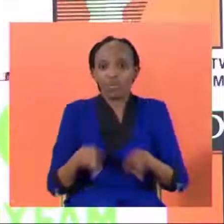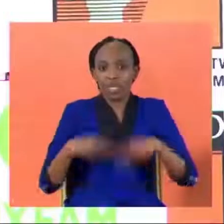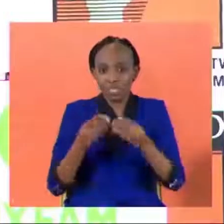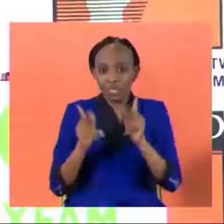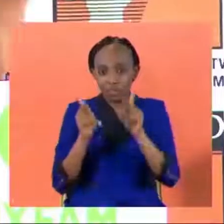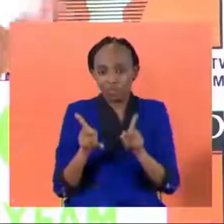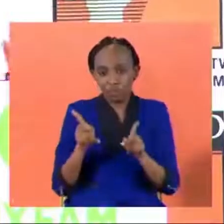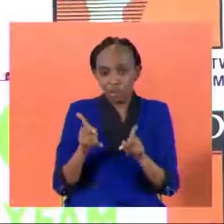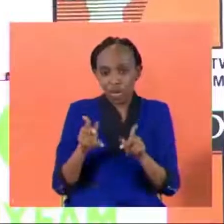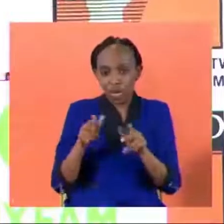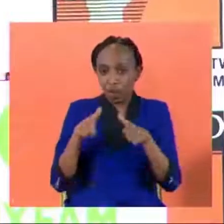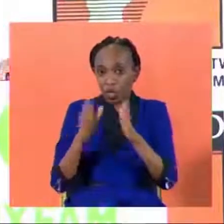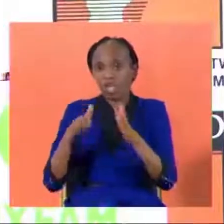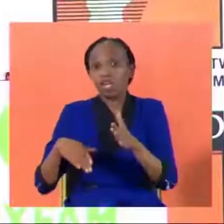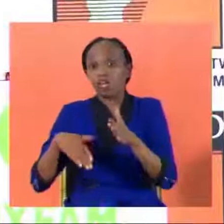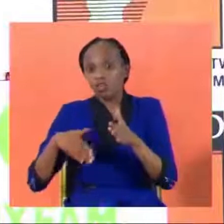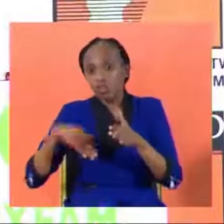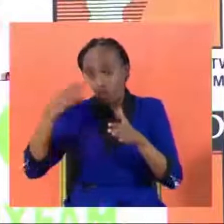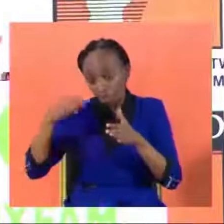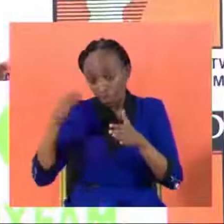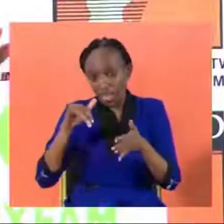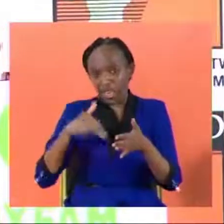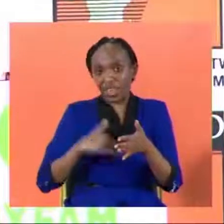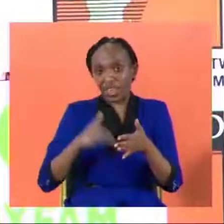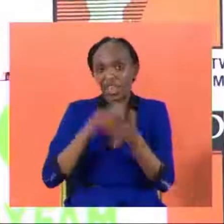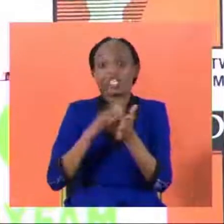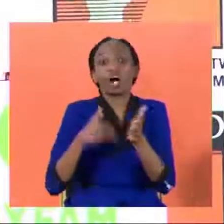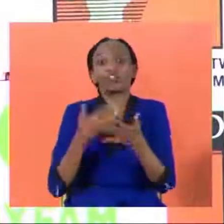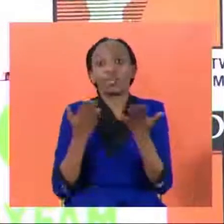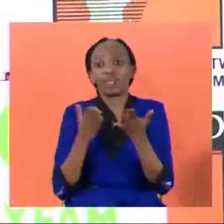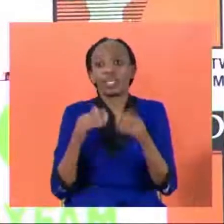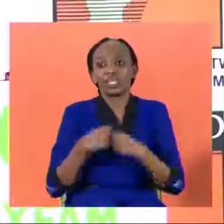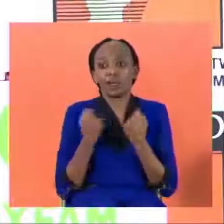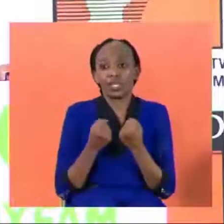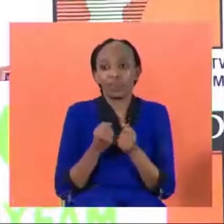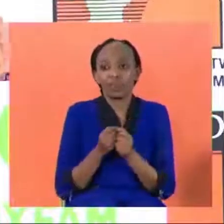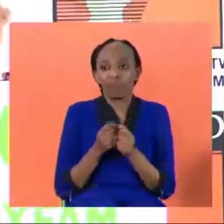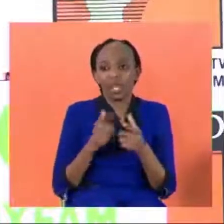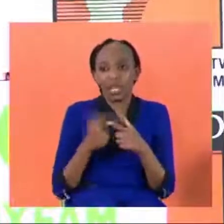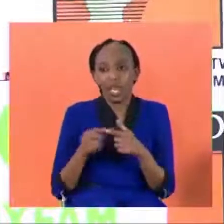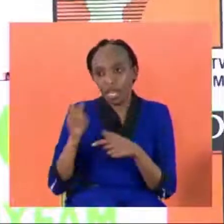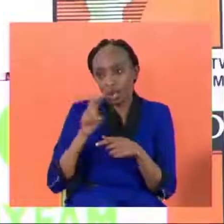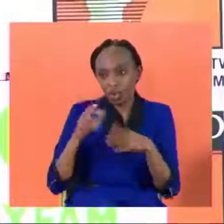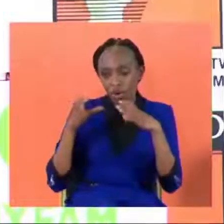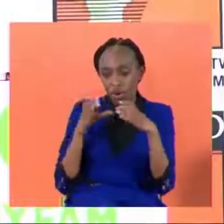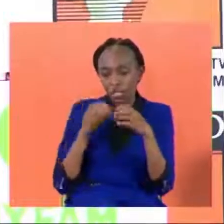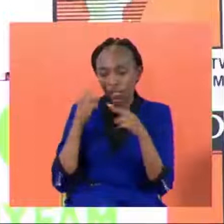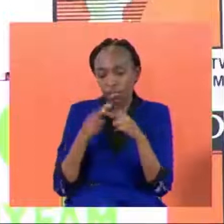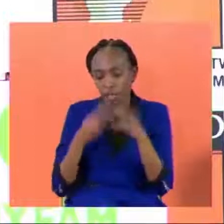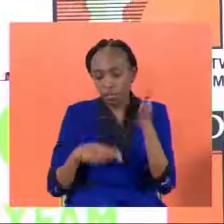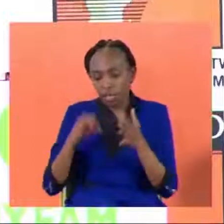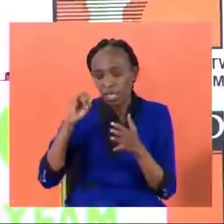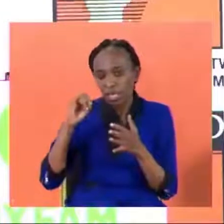sense of, a way forward, that there is something that is happening. And then I looked at an organization called